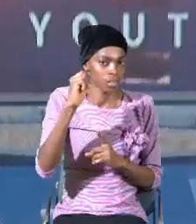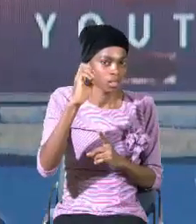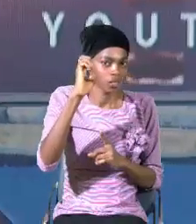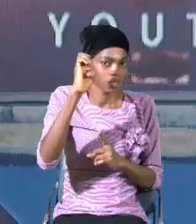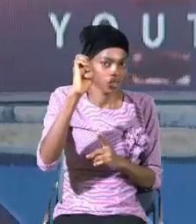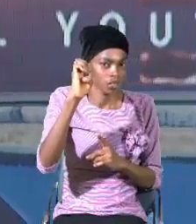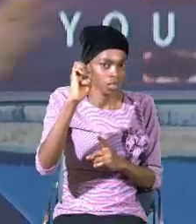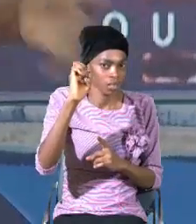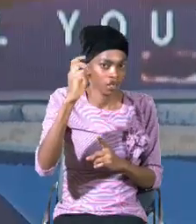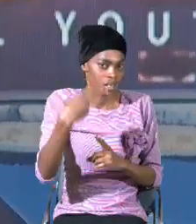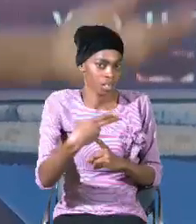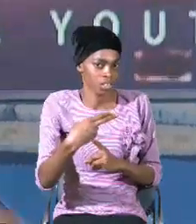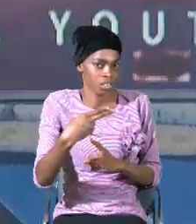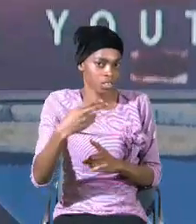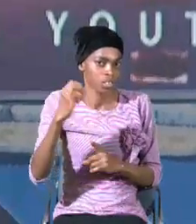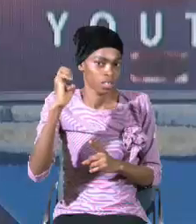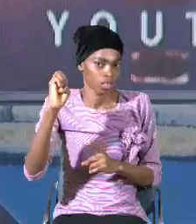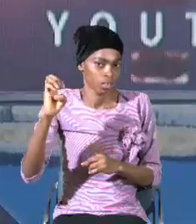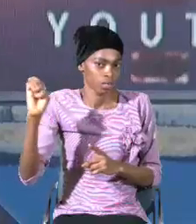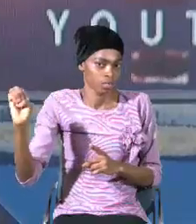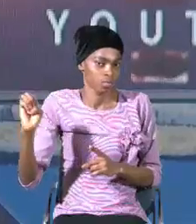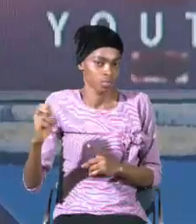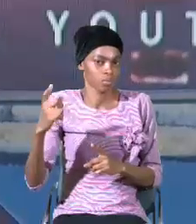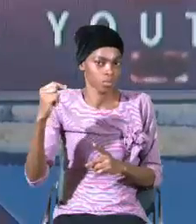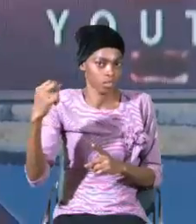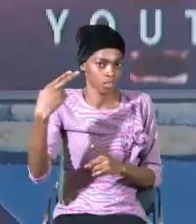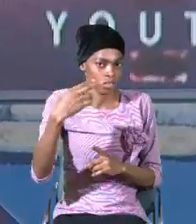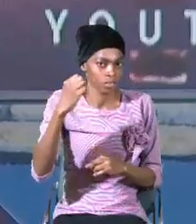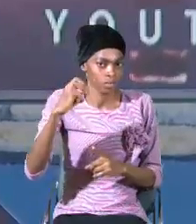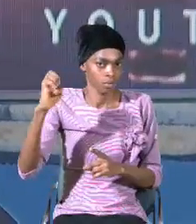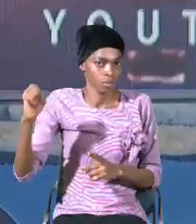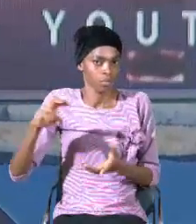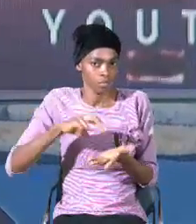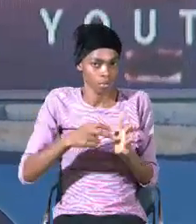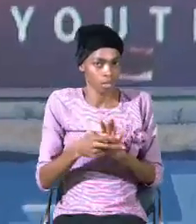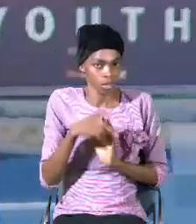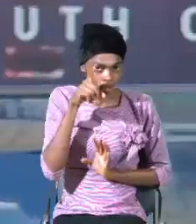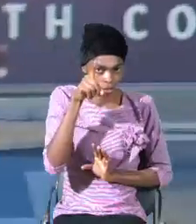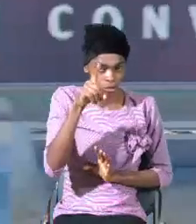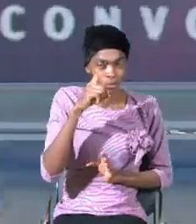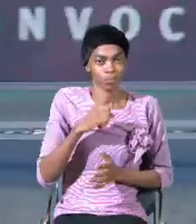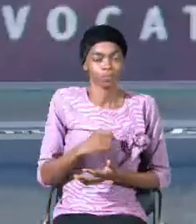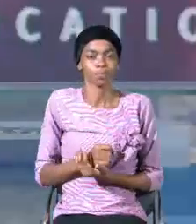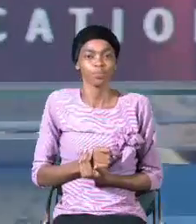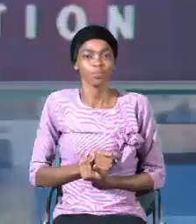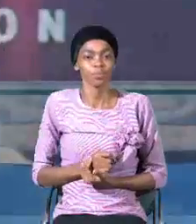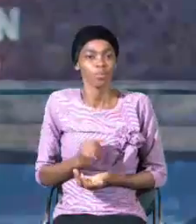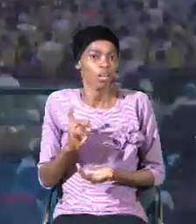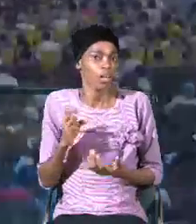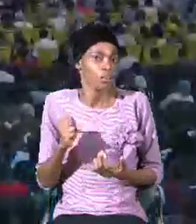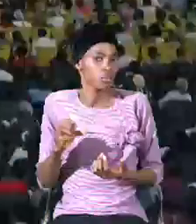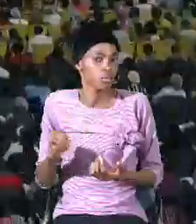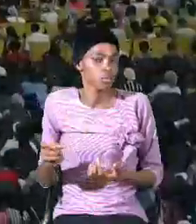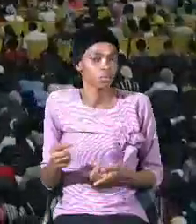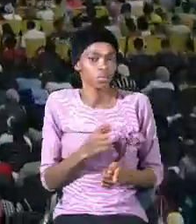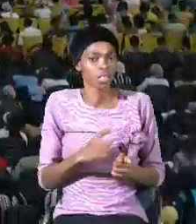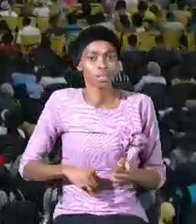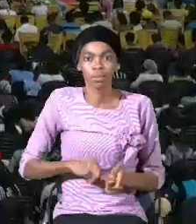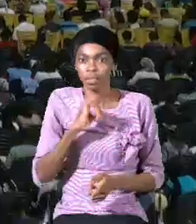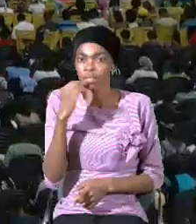V-T-H-E-E. That's the old way of saying you. And so, The Lord was talking to